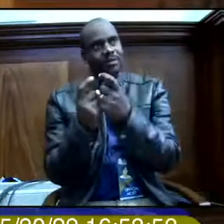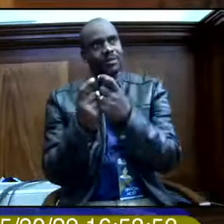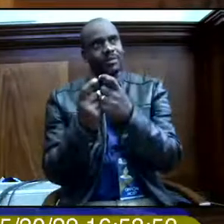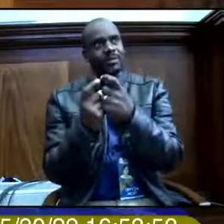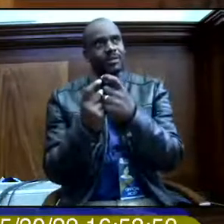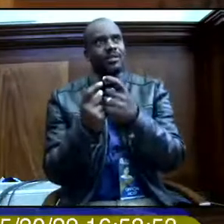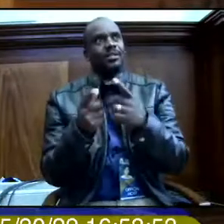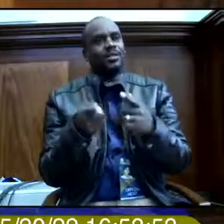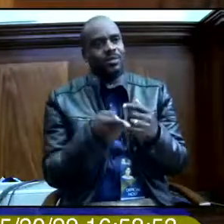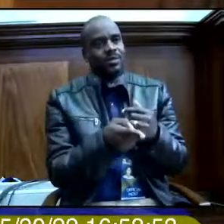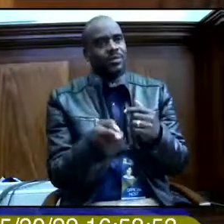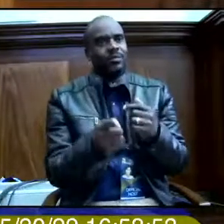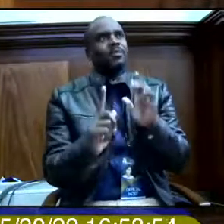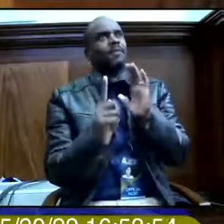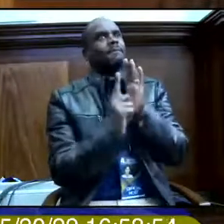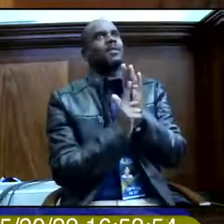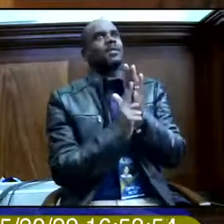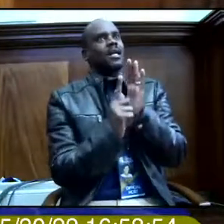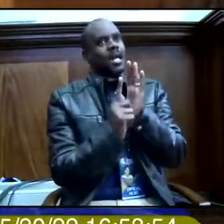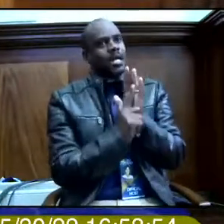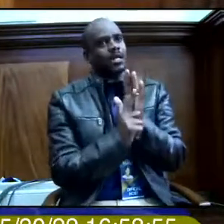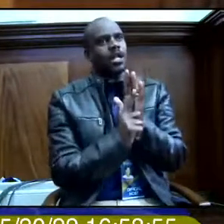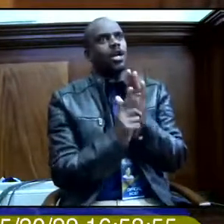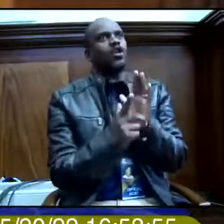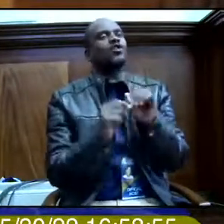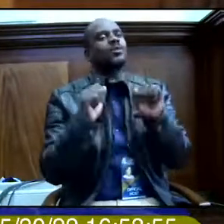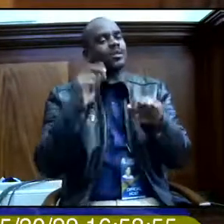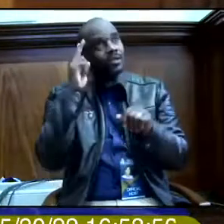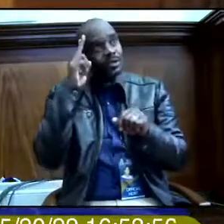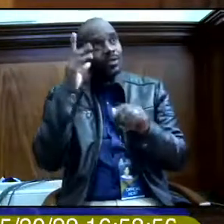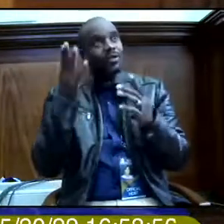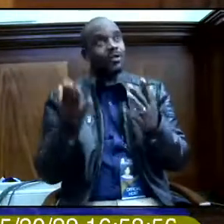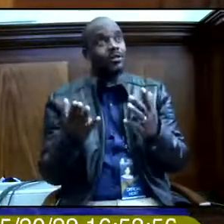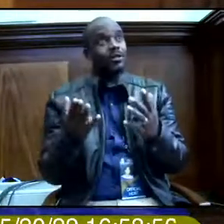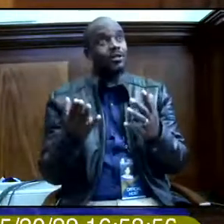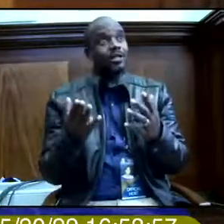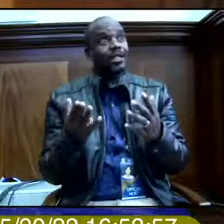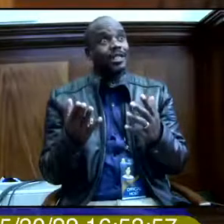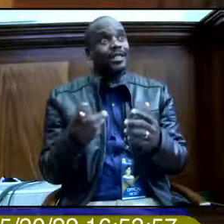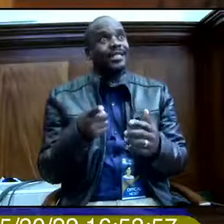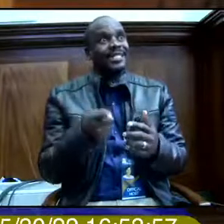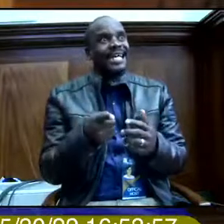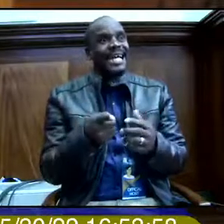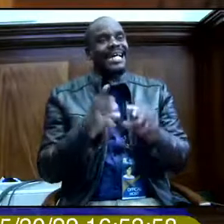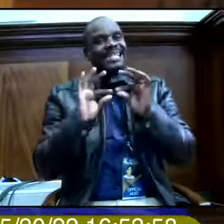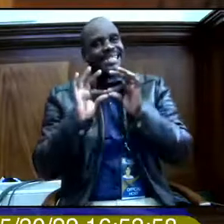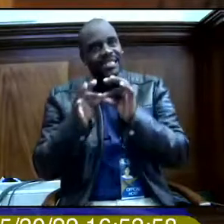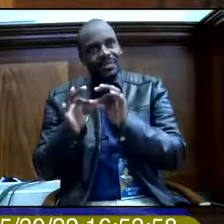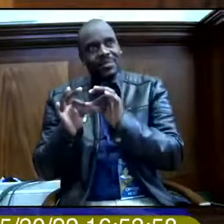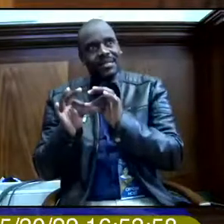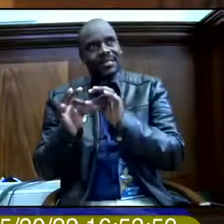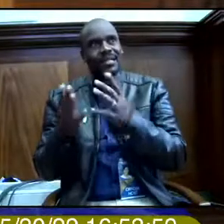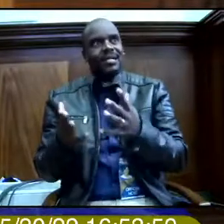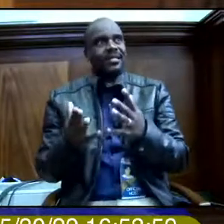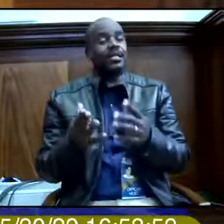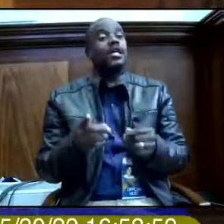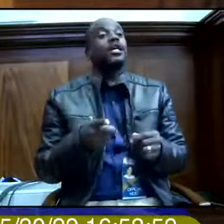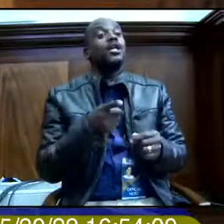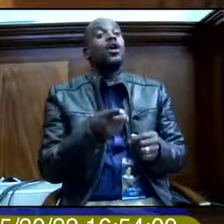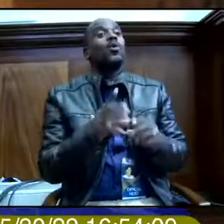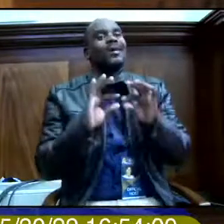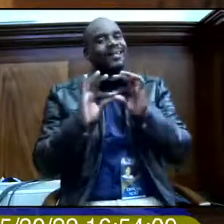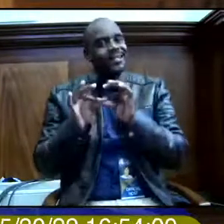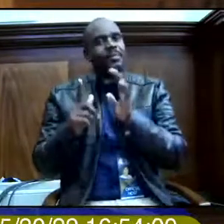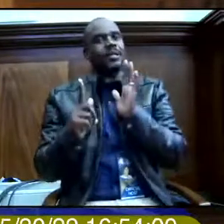are the executors of the law and the the court at the interpreters of the they interpret the law